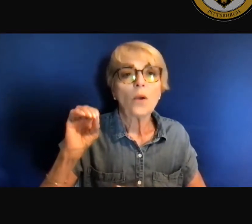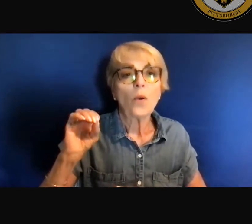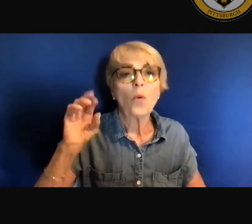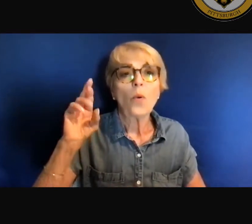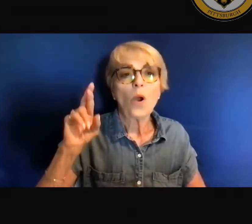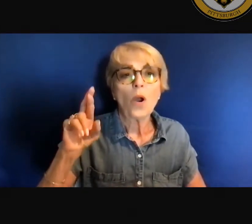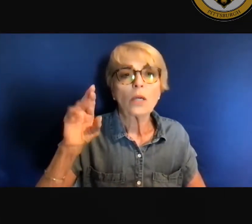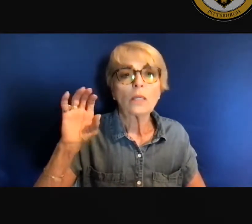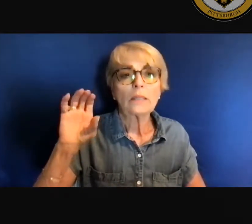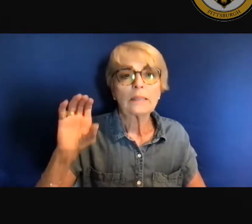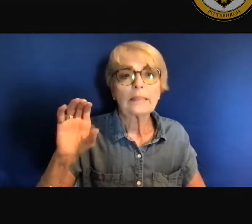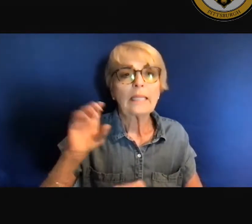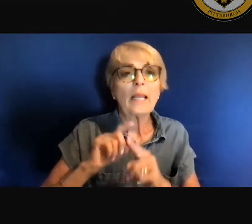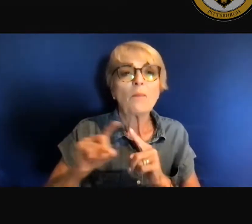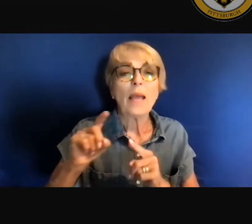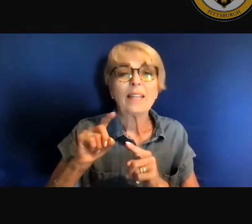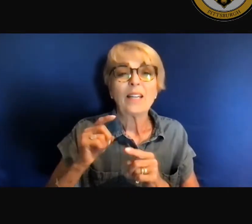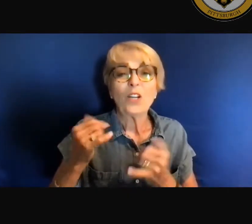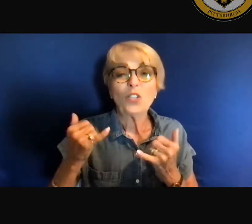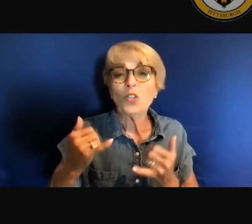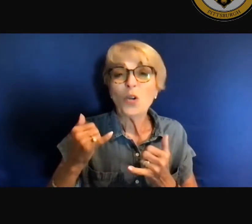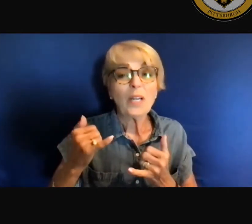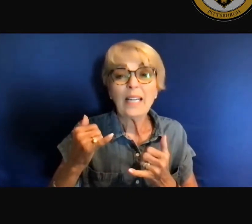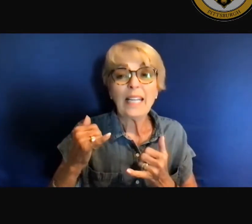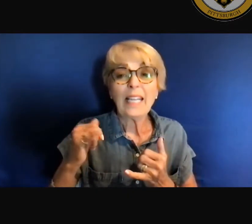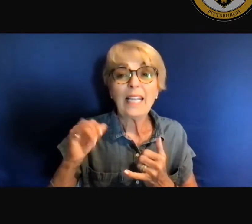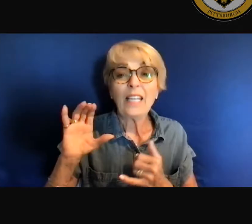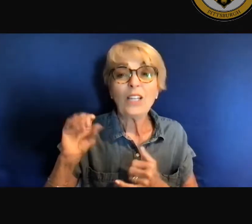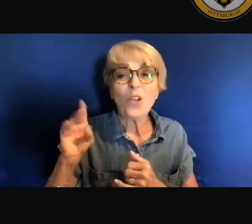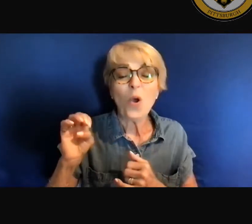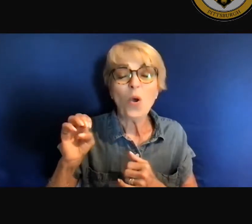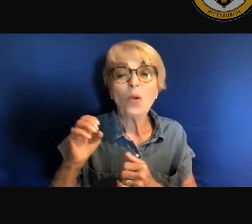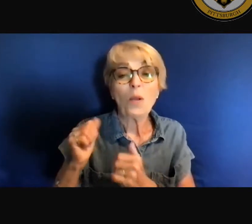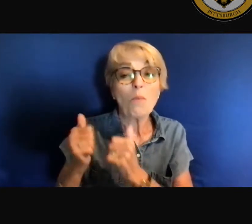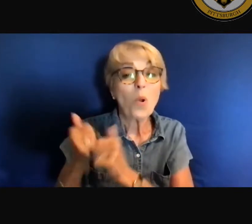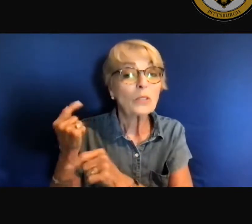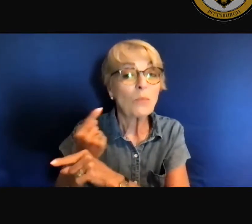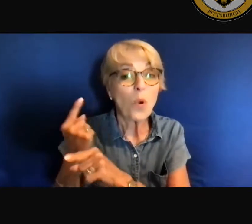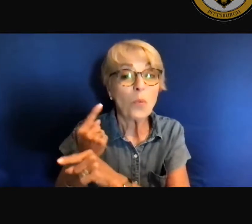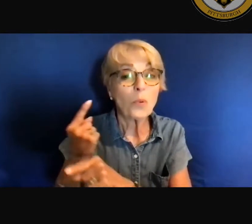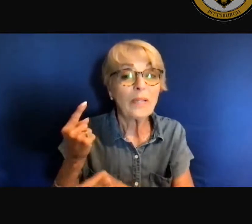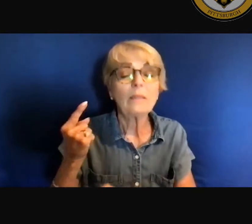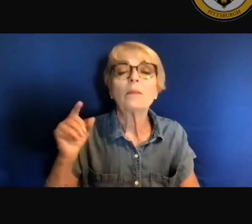code, most appropriately be the EORC that conducted that review.